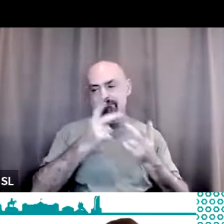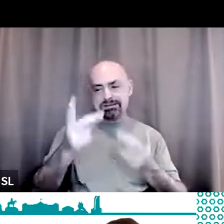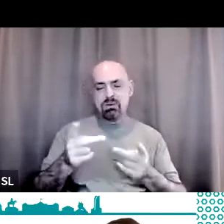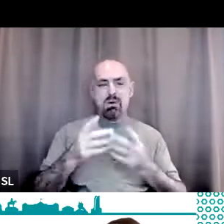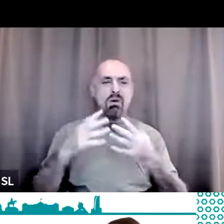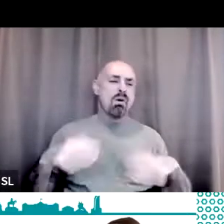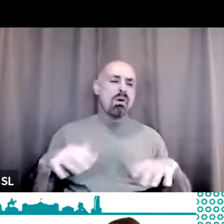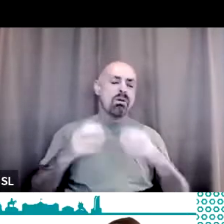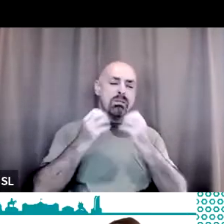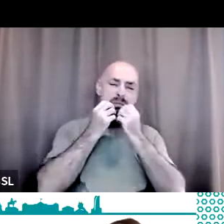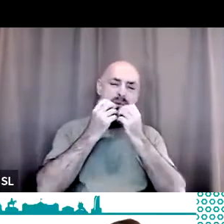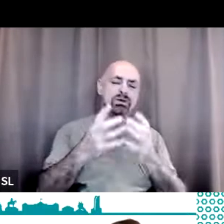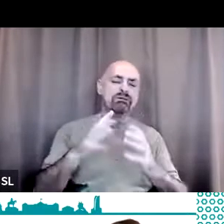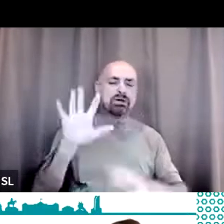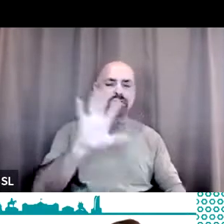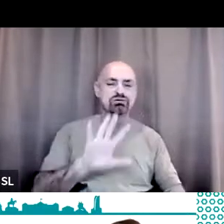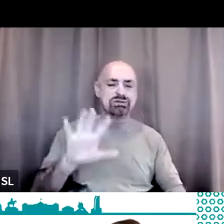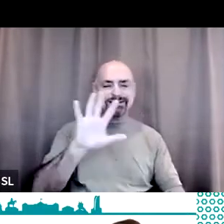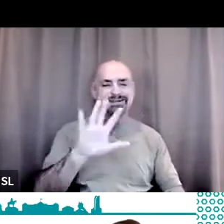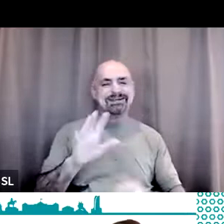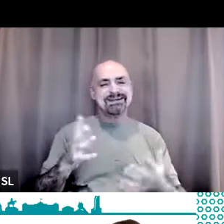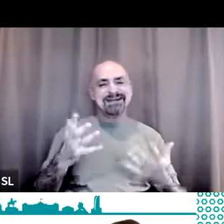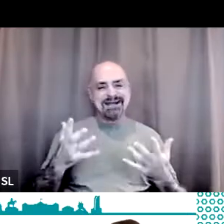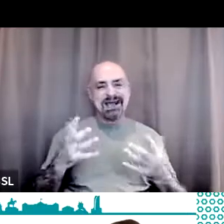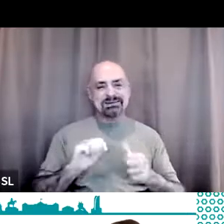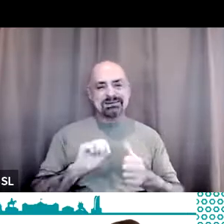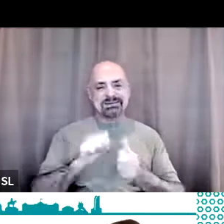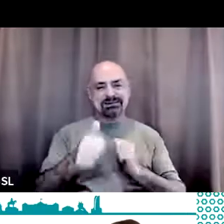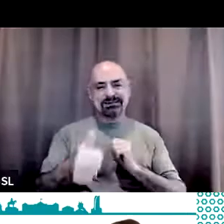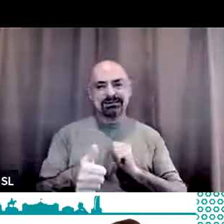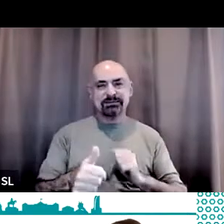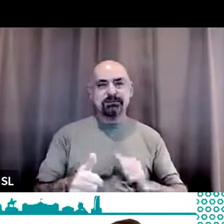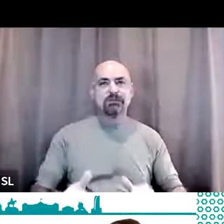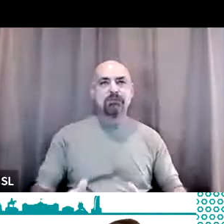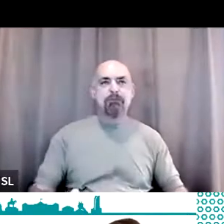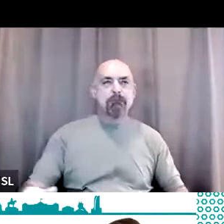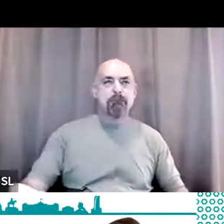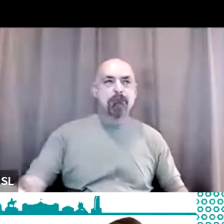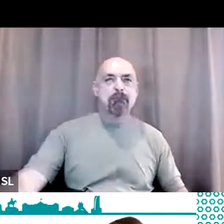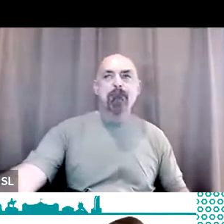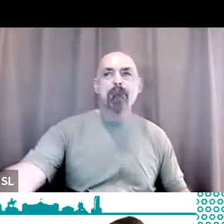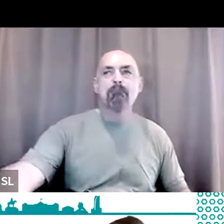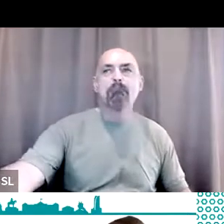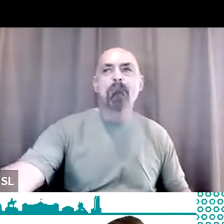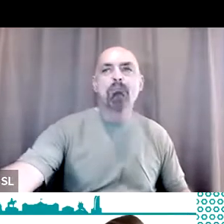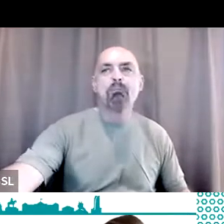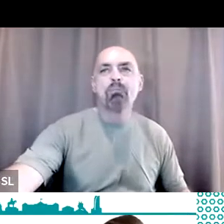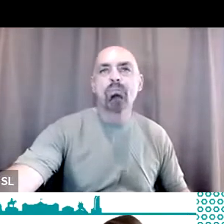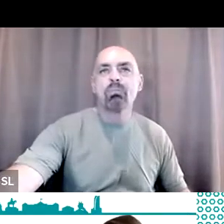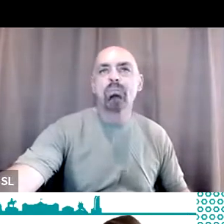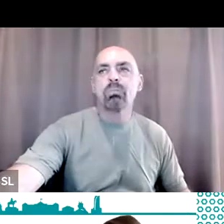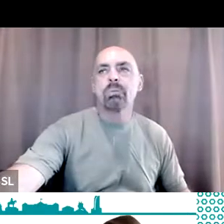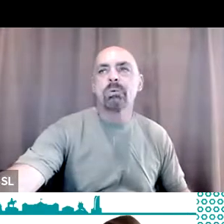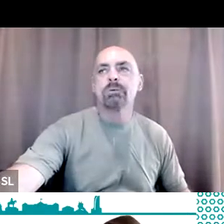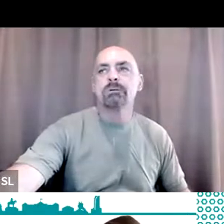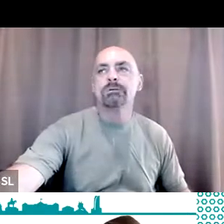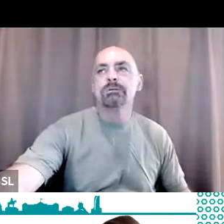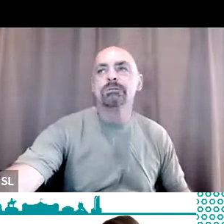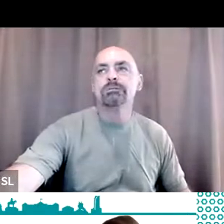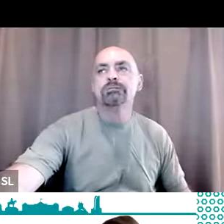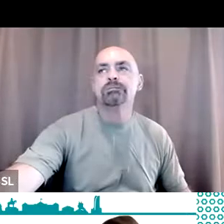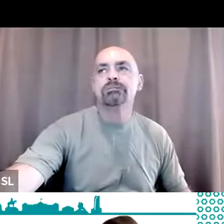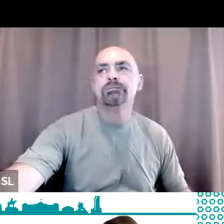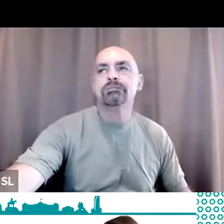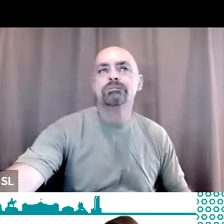to present this work today. So without further ado, I'm going to pass over to our first speaker, His